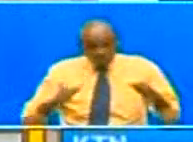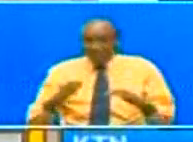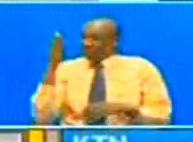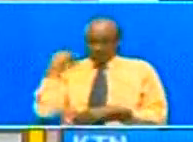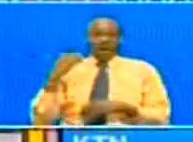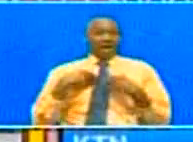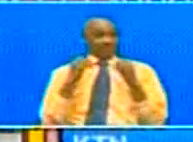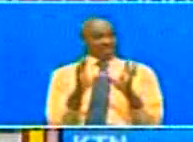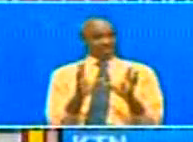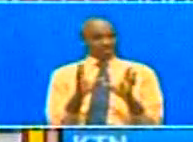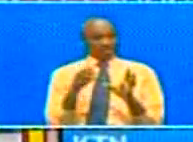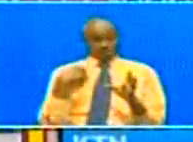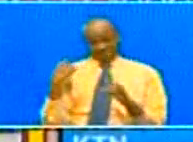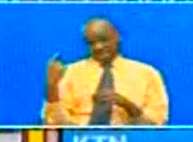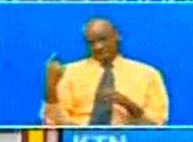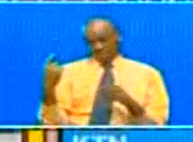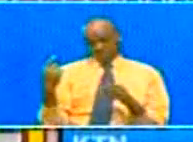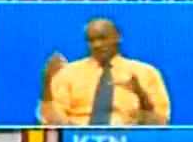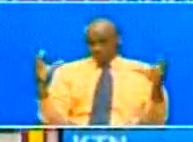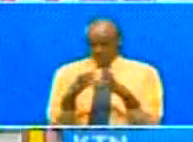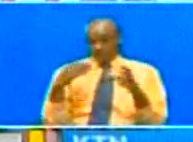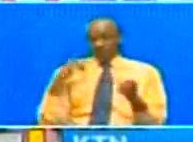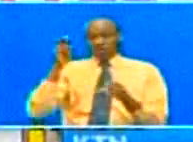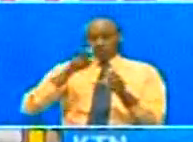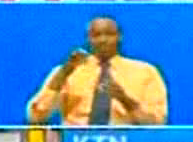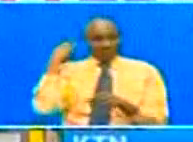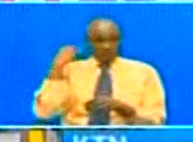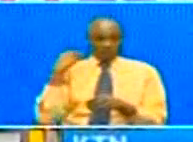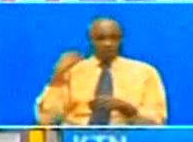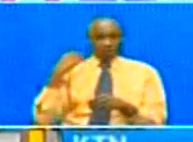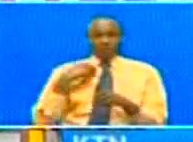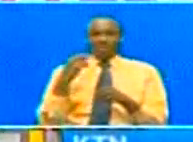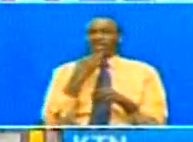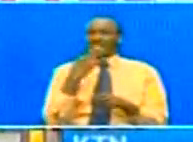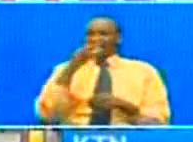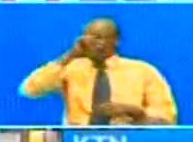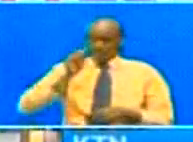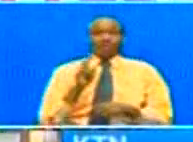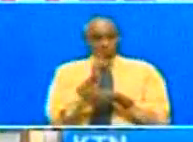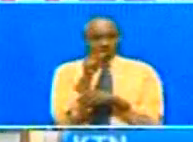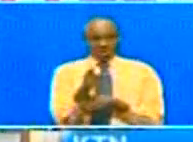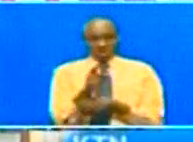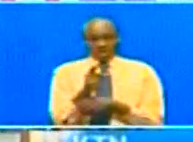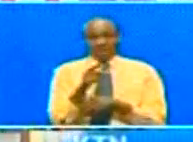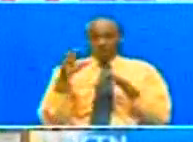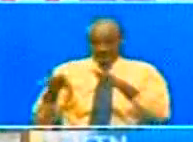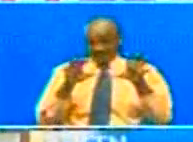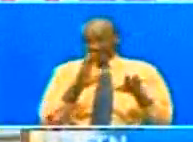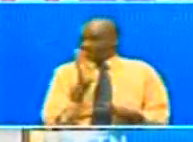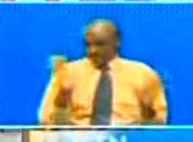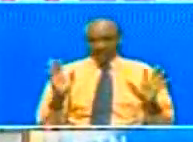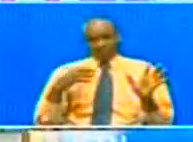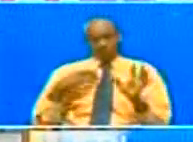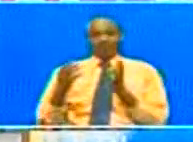before, because we just came as a group, we joined. We used almost 300,000 to do the marketing for